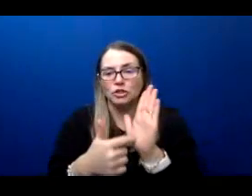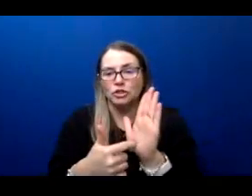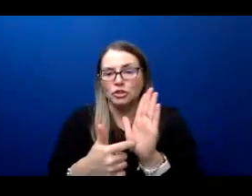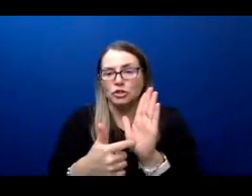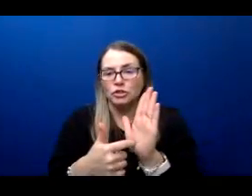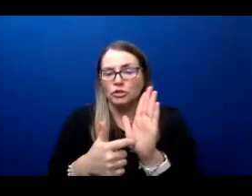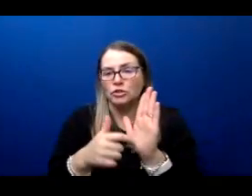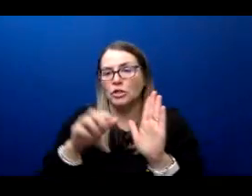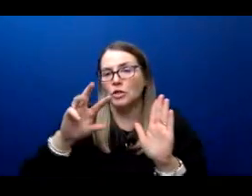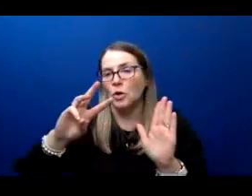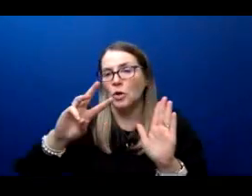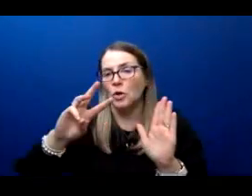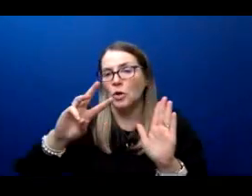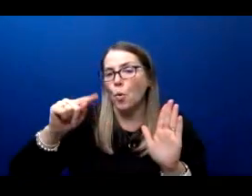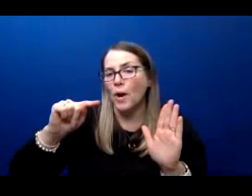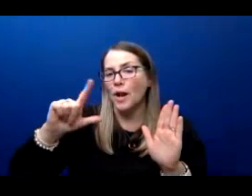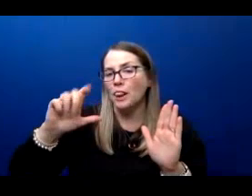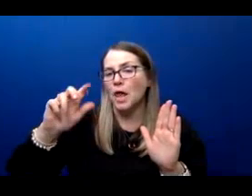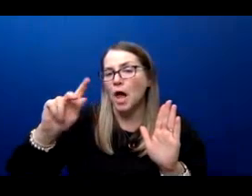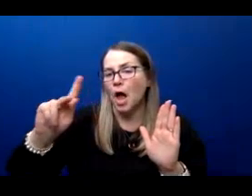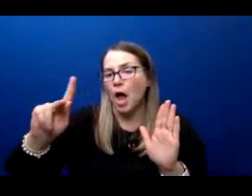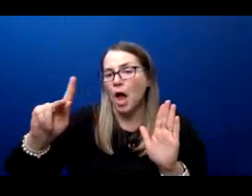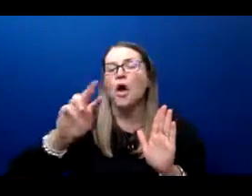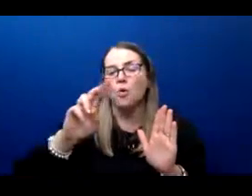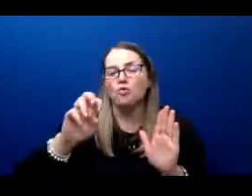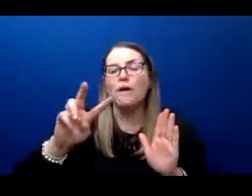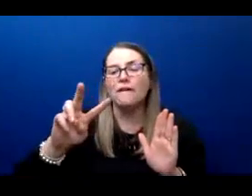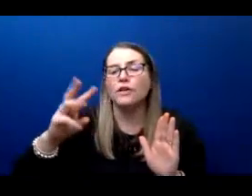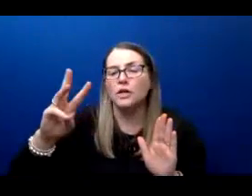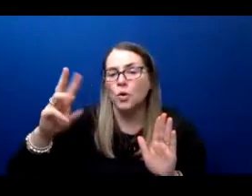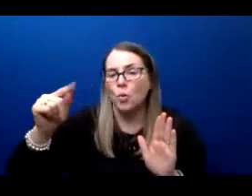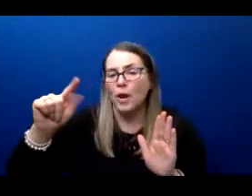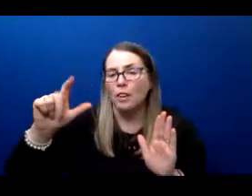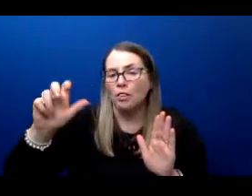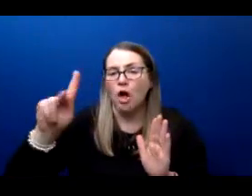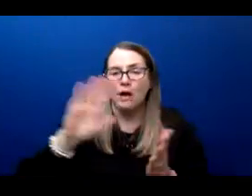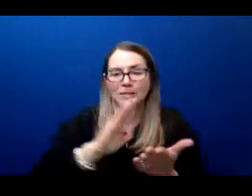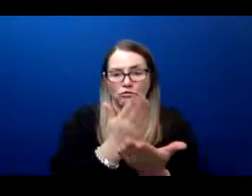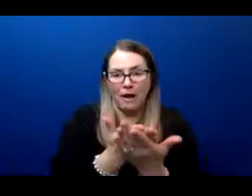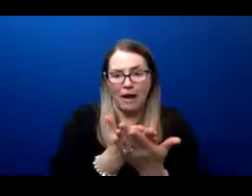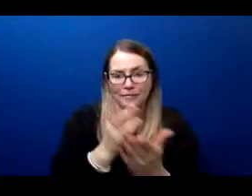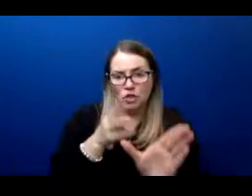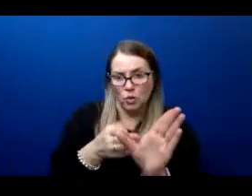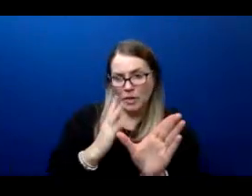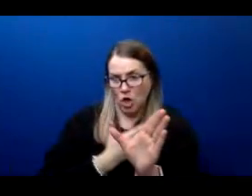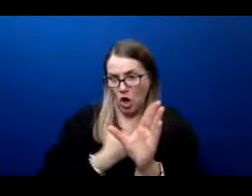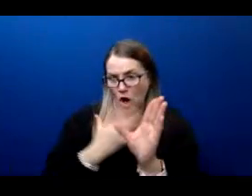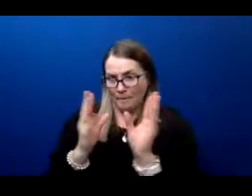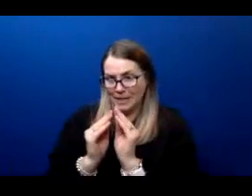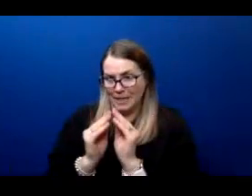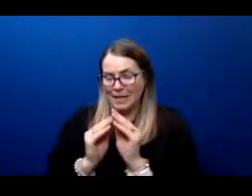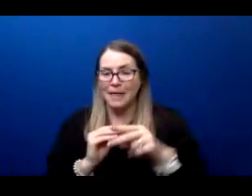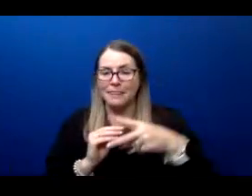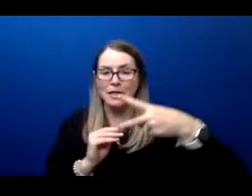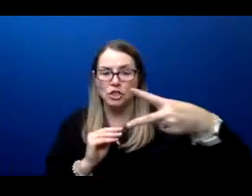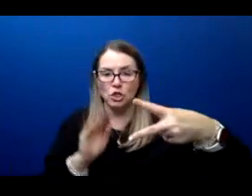Deborah Whitlock-Lax has joined our meeting, if the minute maker can recognize that. And then, yes, there are 2 hands that were